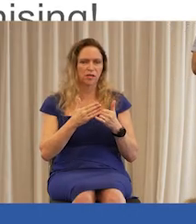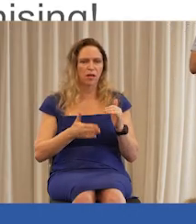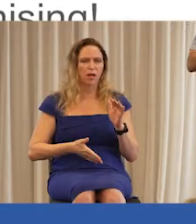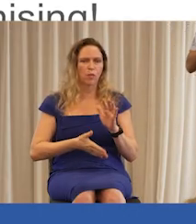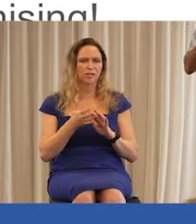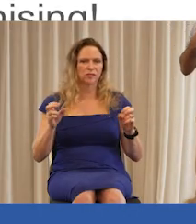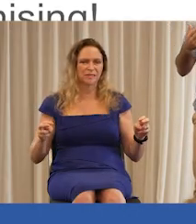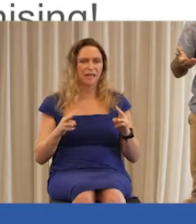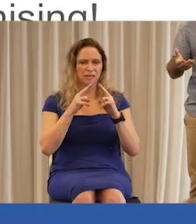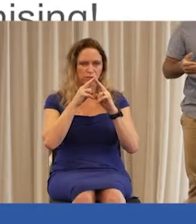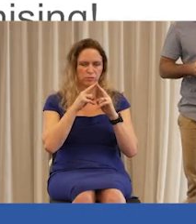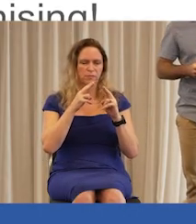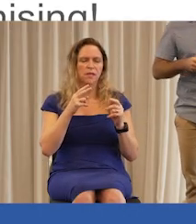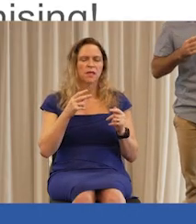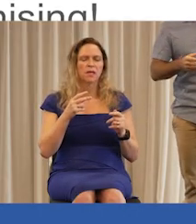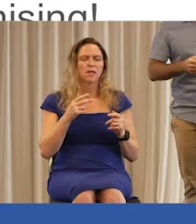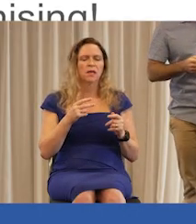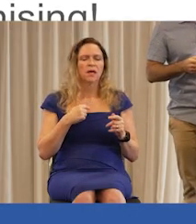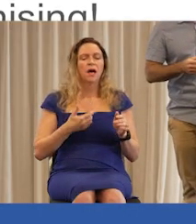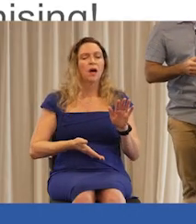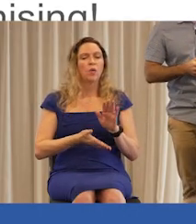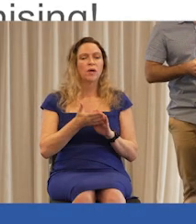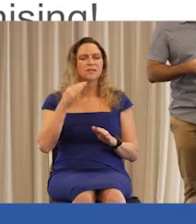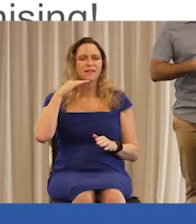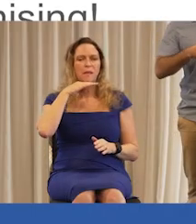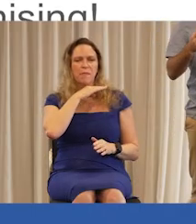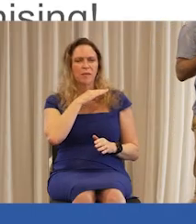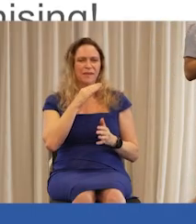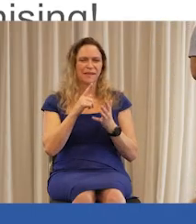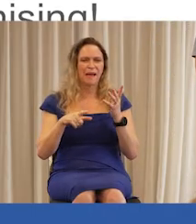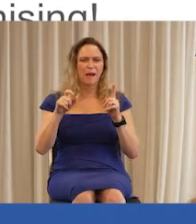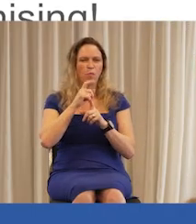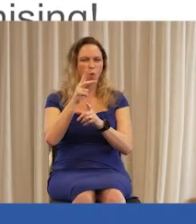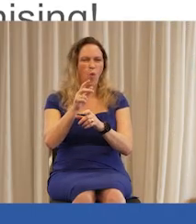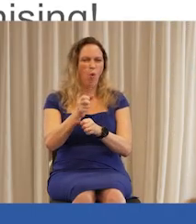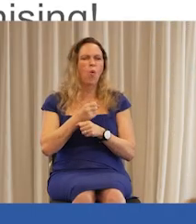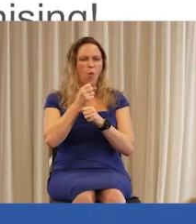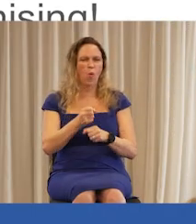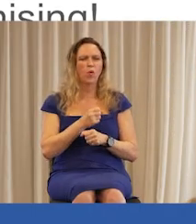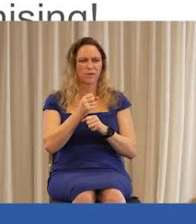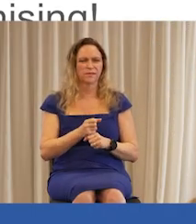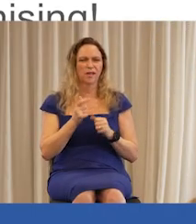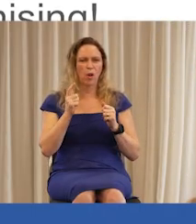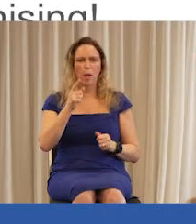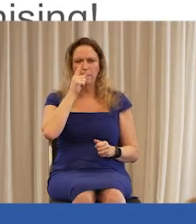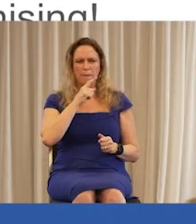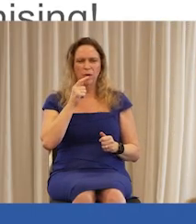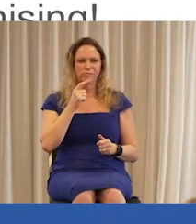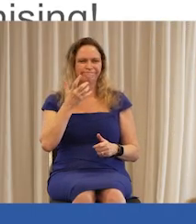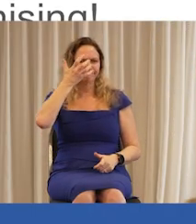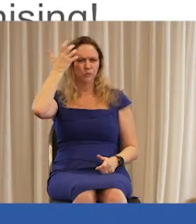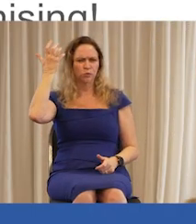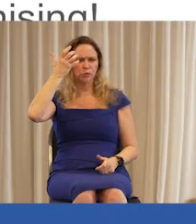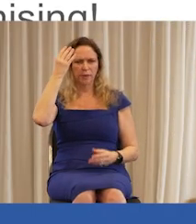Cup, to a function. I didn't know what Melbourne Cup was, but everyone was going out wearing fancy hats. And